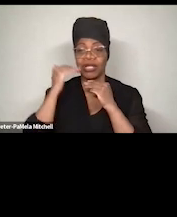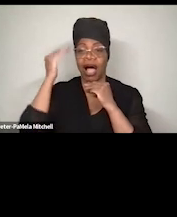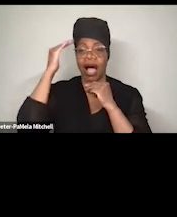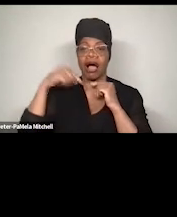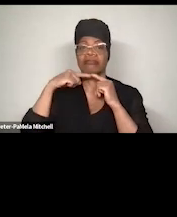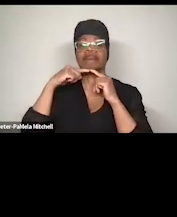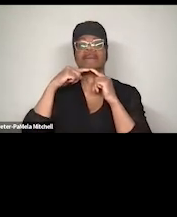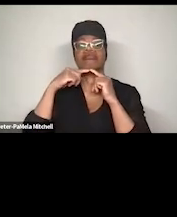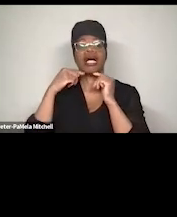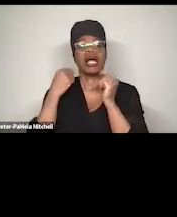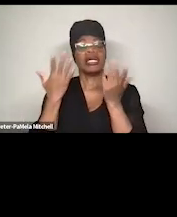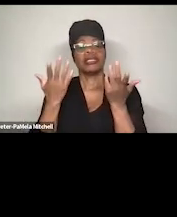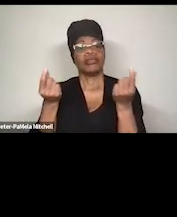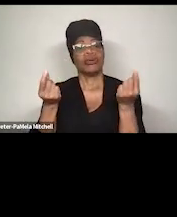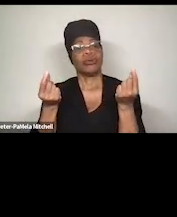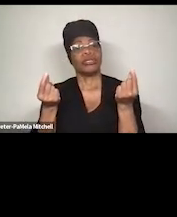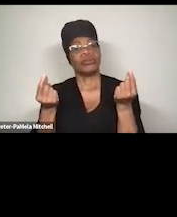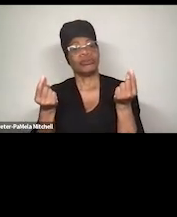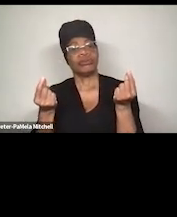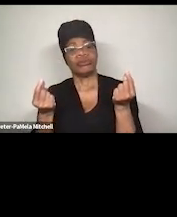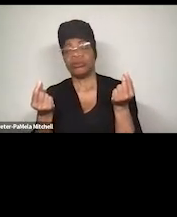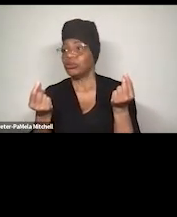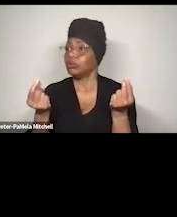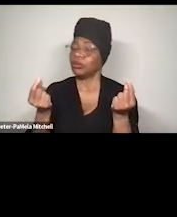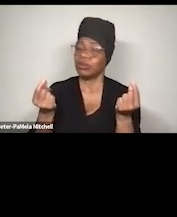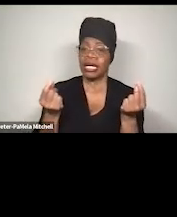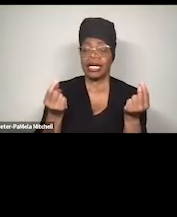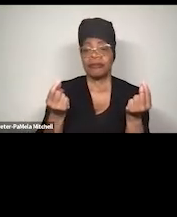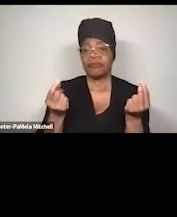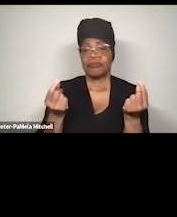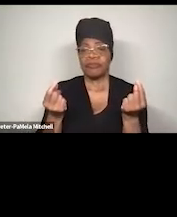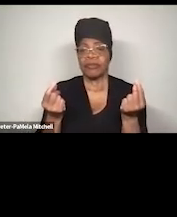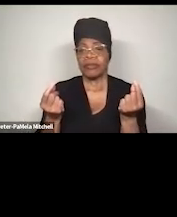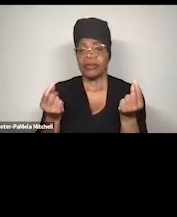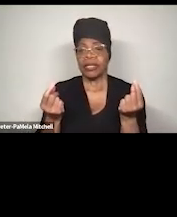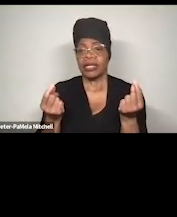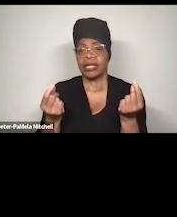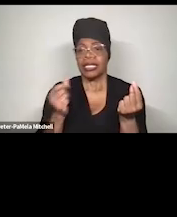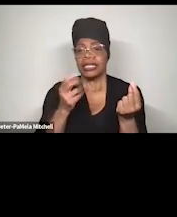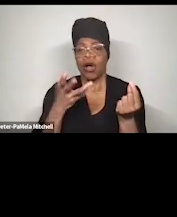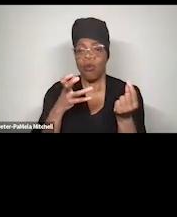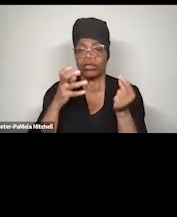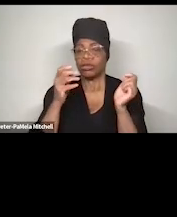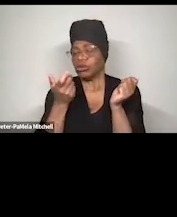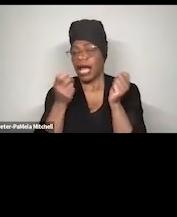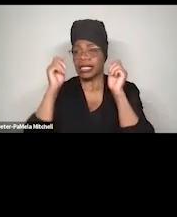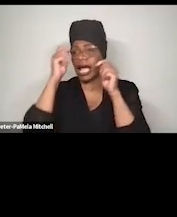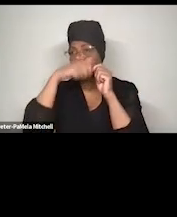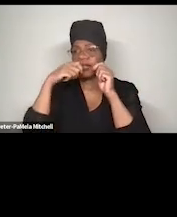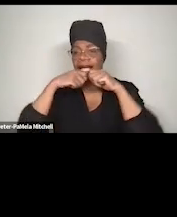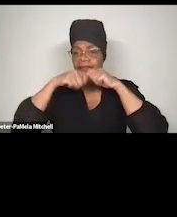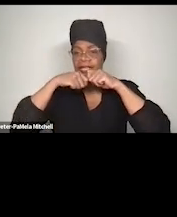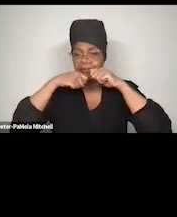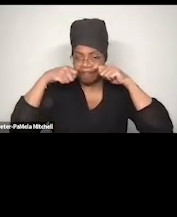start to just pull it tighter and tighter as the days go on, and they're just not really wanting to like expose their face or be around